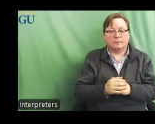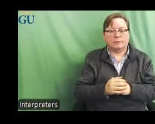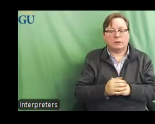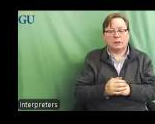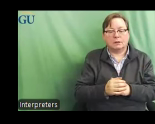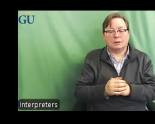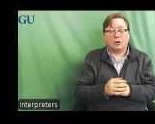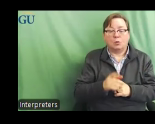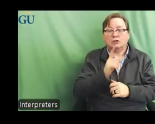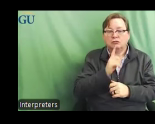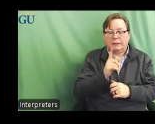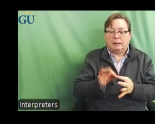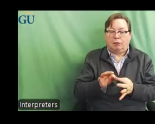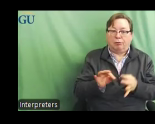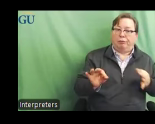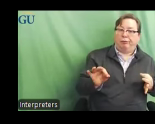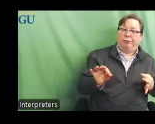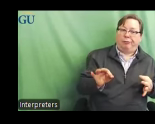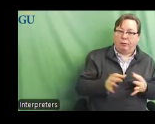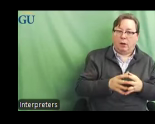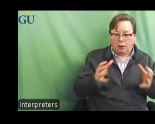which really set us back quite a bit.